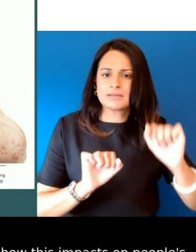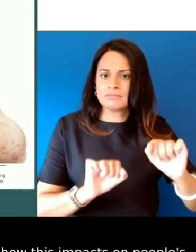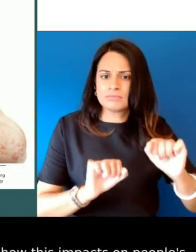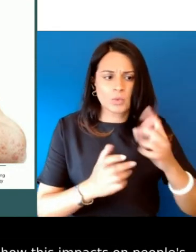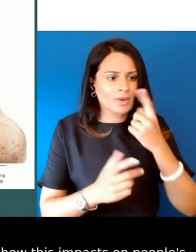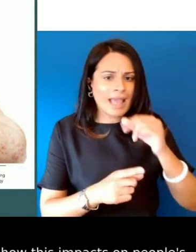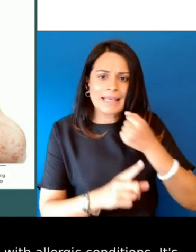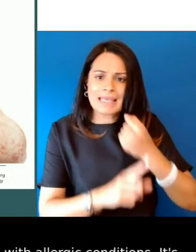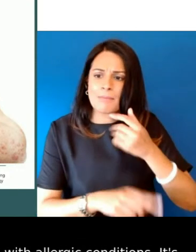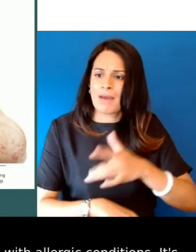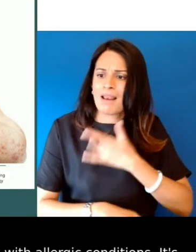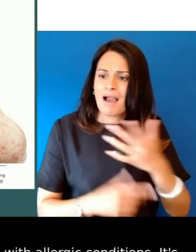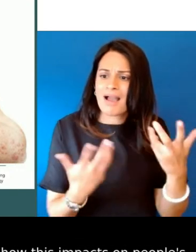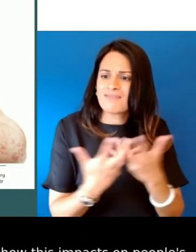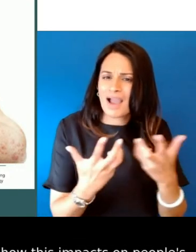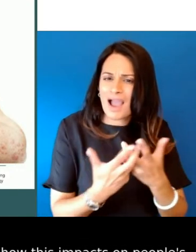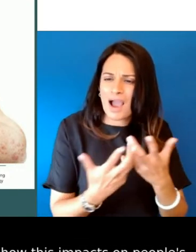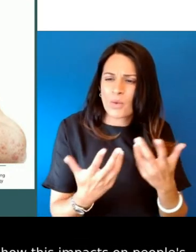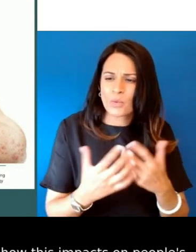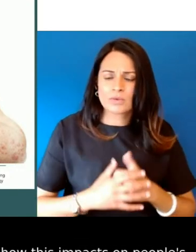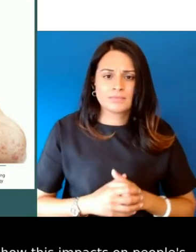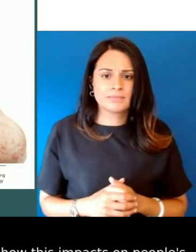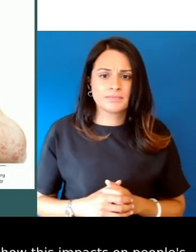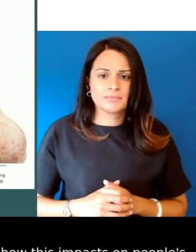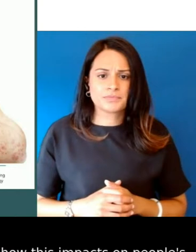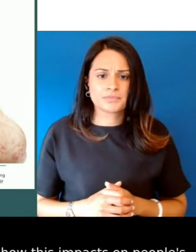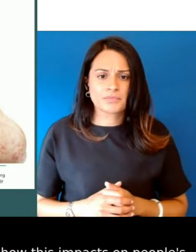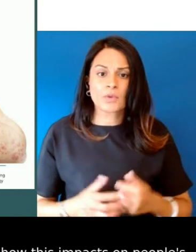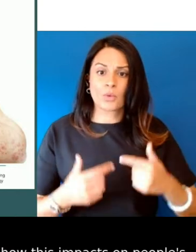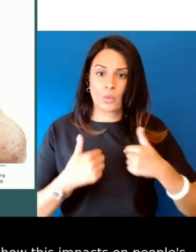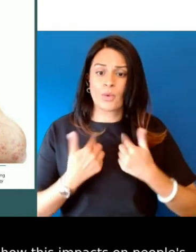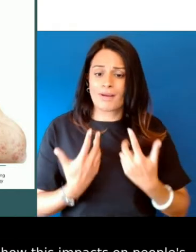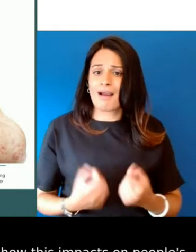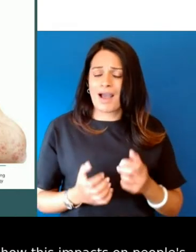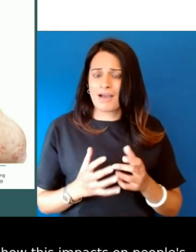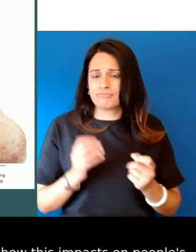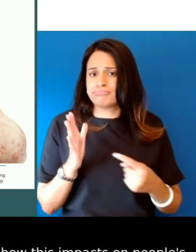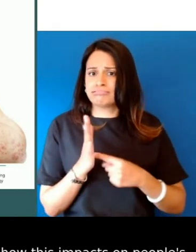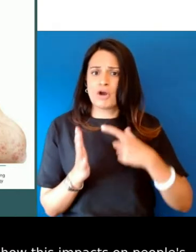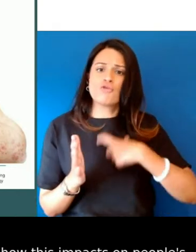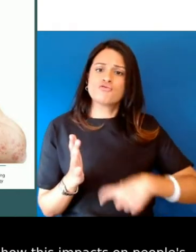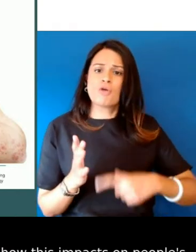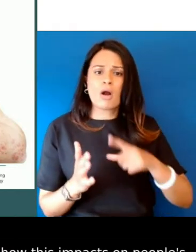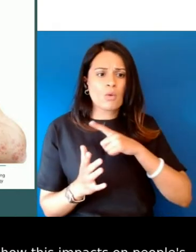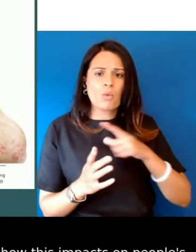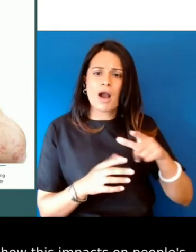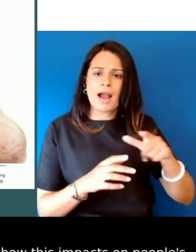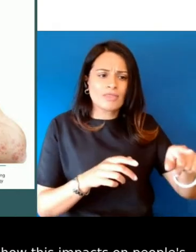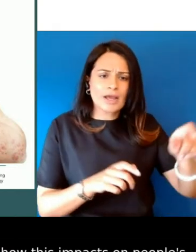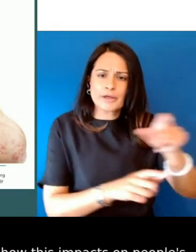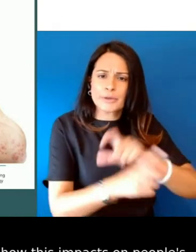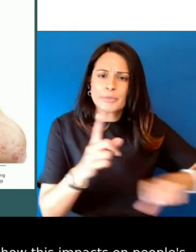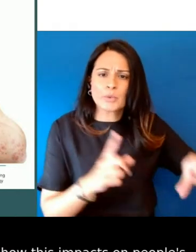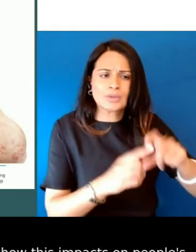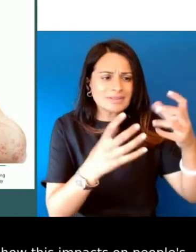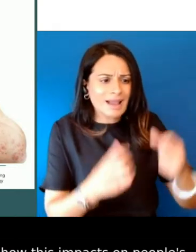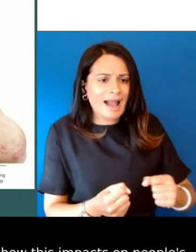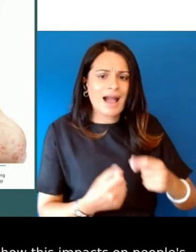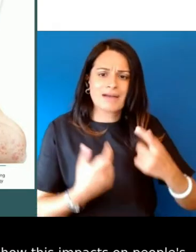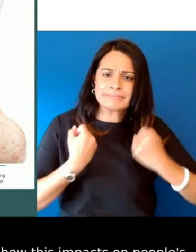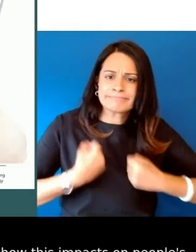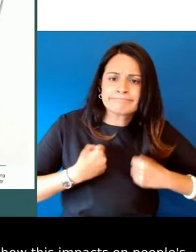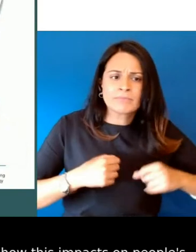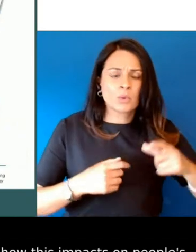big role to play in um advocating on behalf of the allergic community in some of the work that we